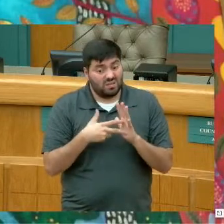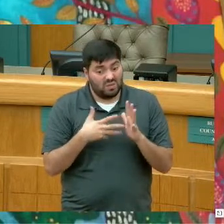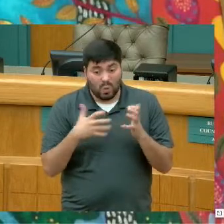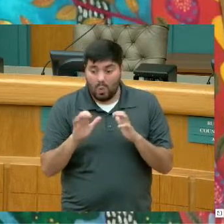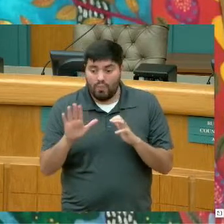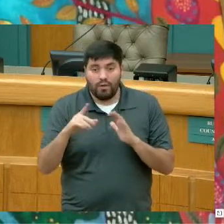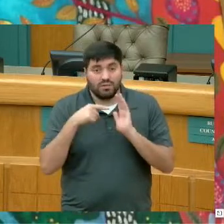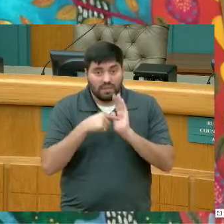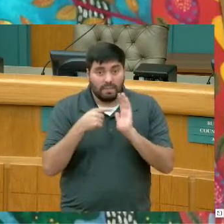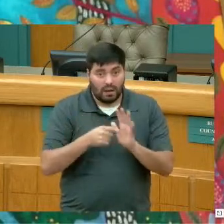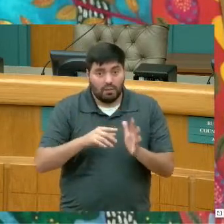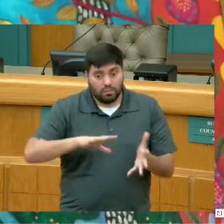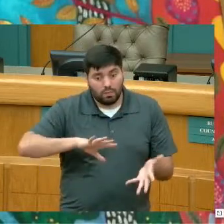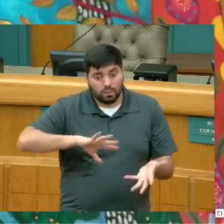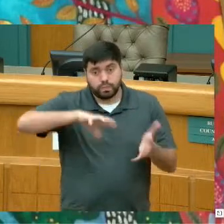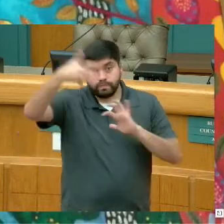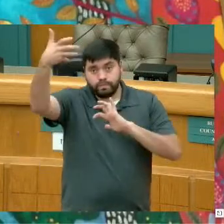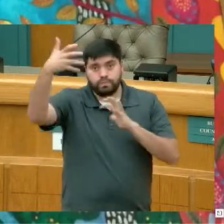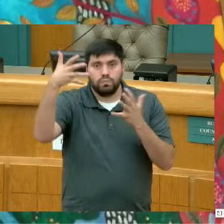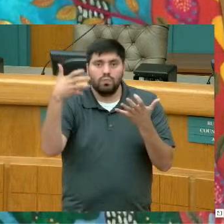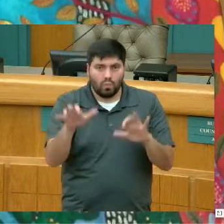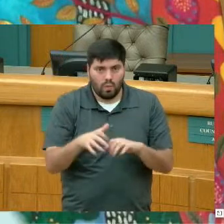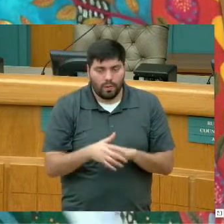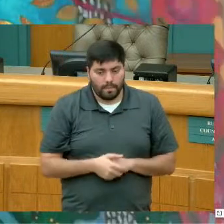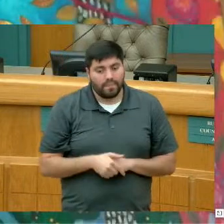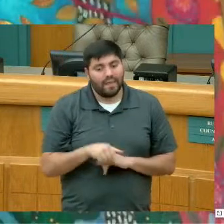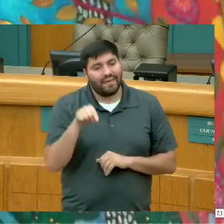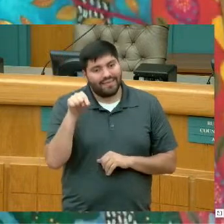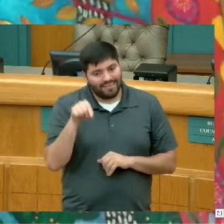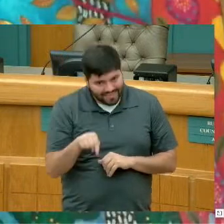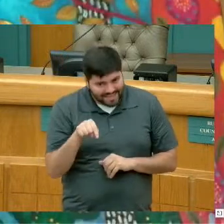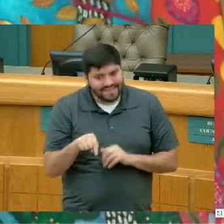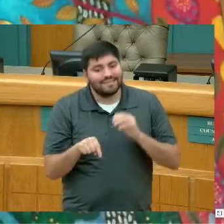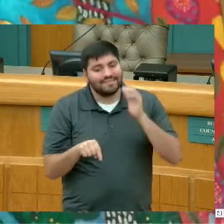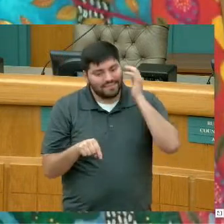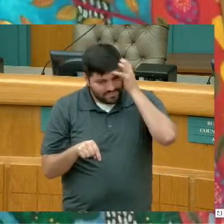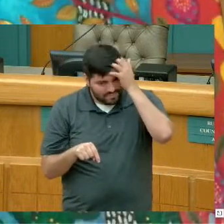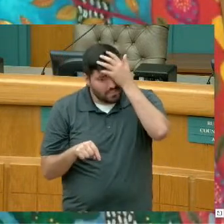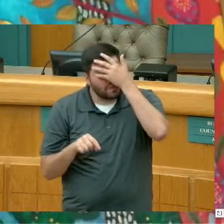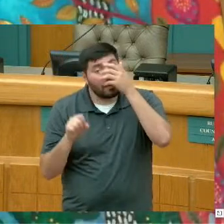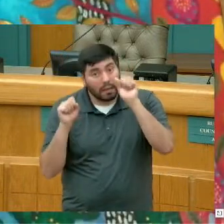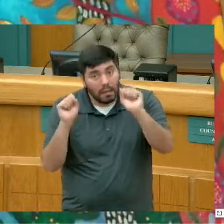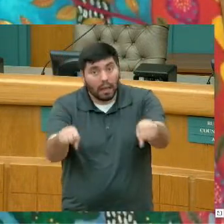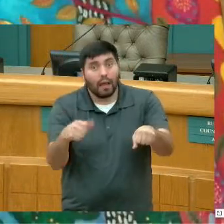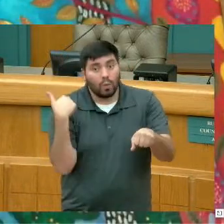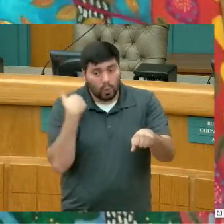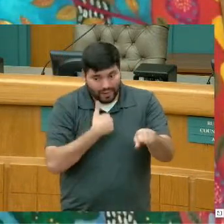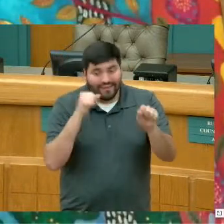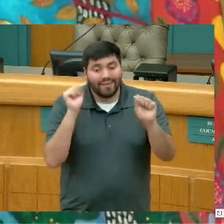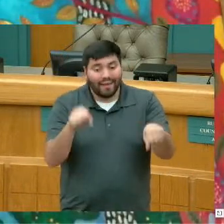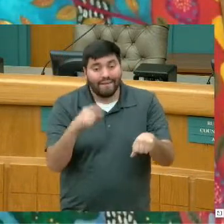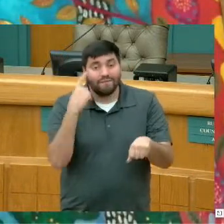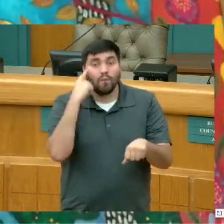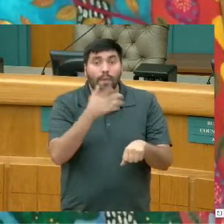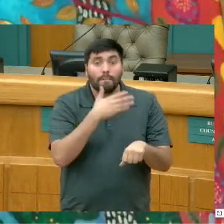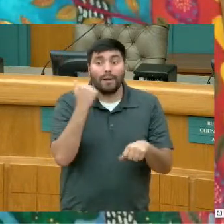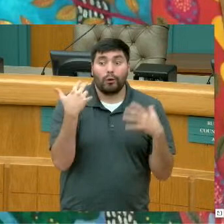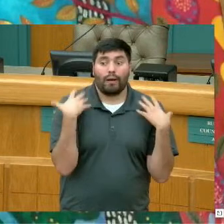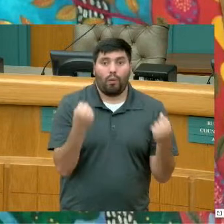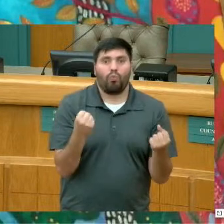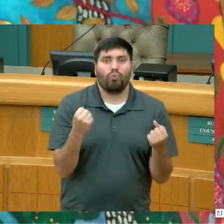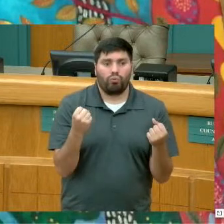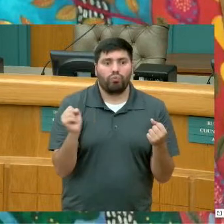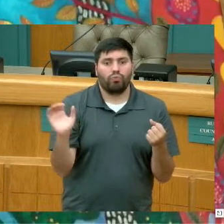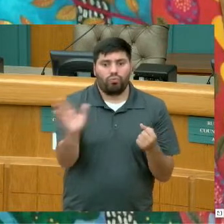get spiraled out of control. And all of this adds to our capacity for better health